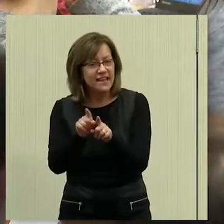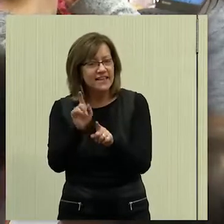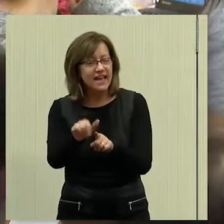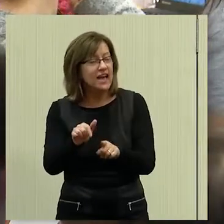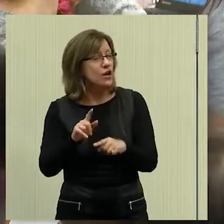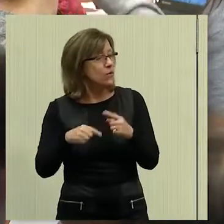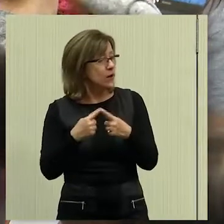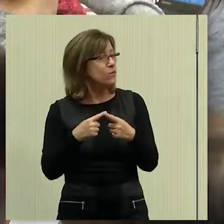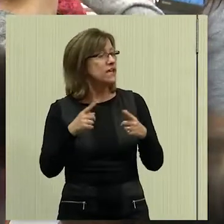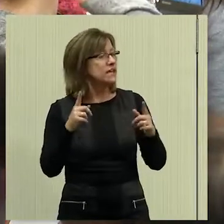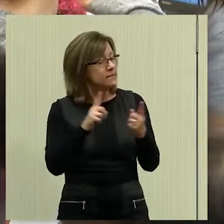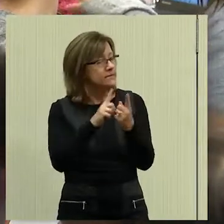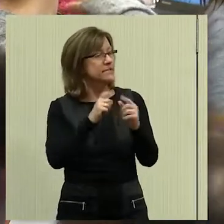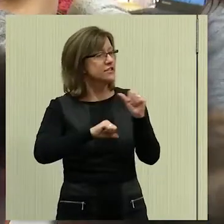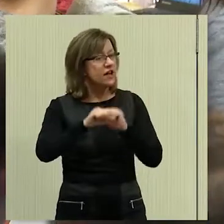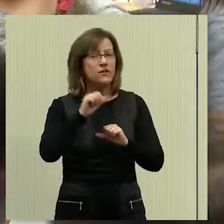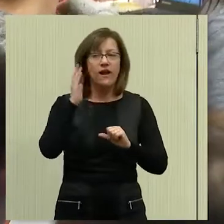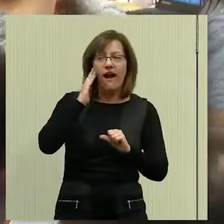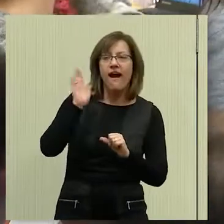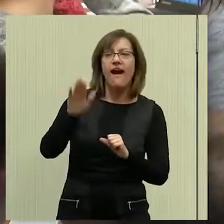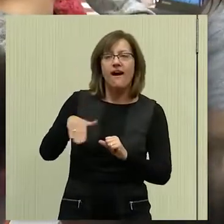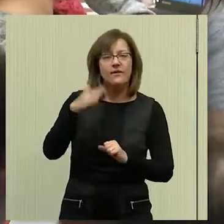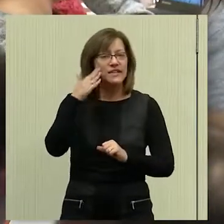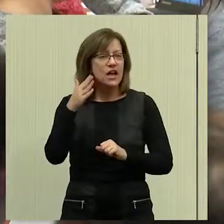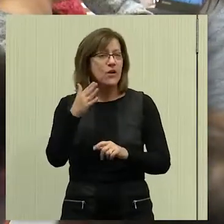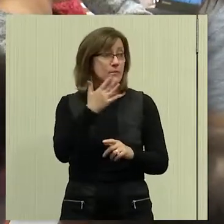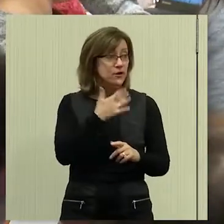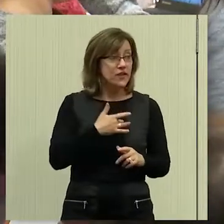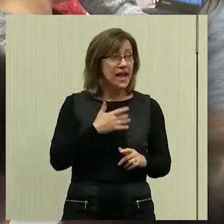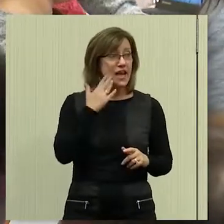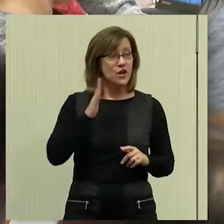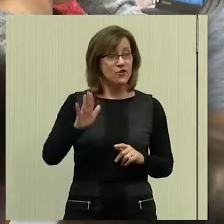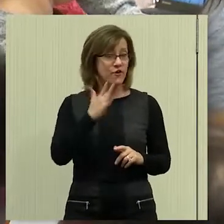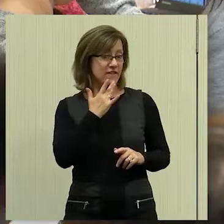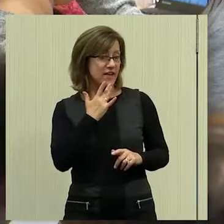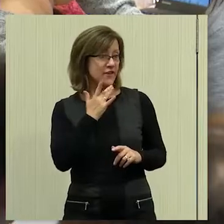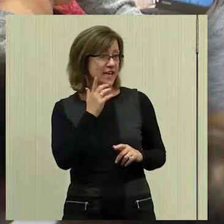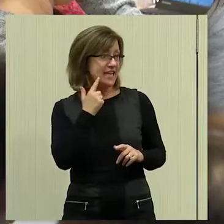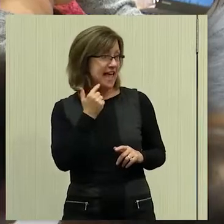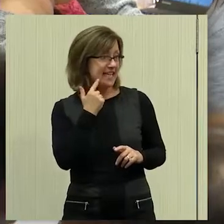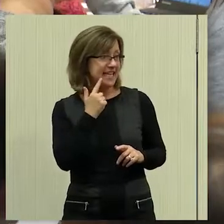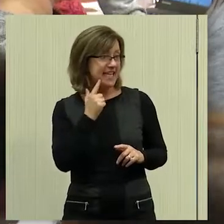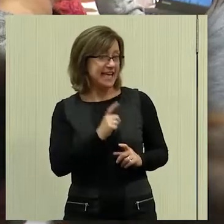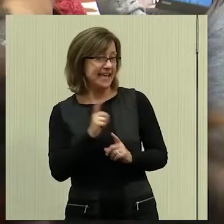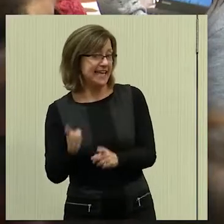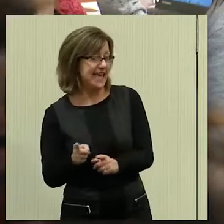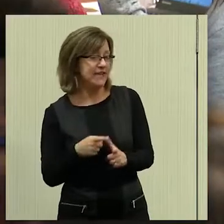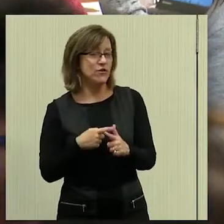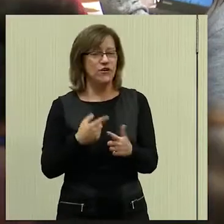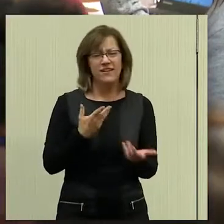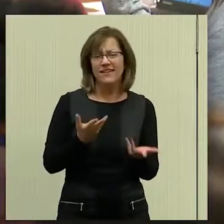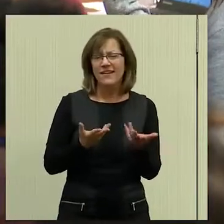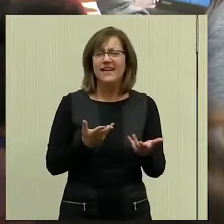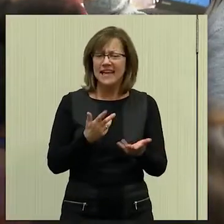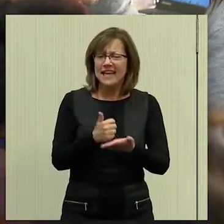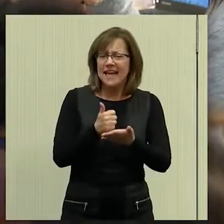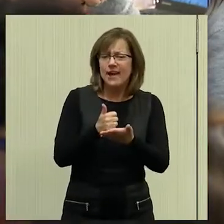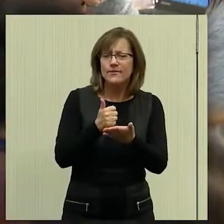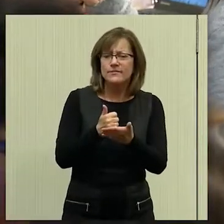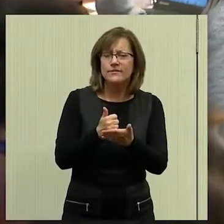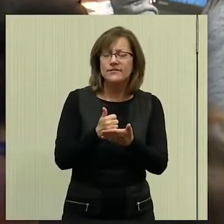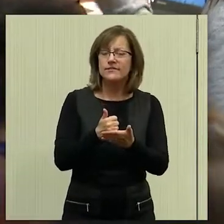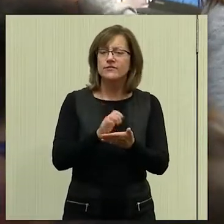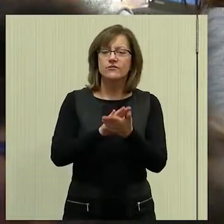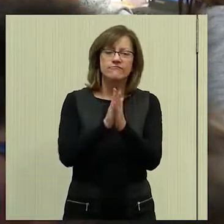them a little something for their birthday, we know it's their favorite candy or their favorite, you know, drink or something like that. So it's been really helpful. And then we've